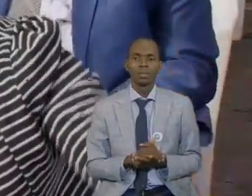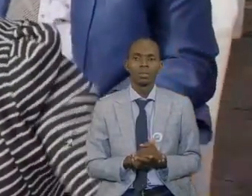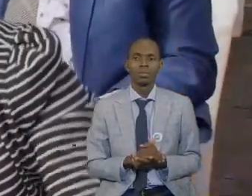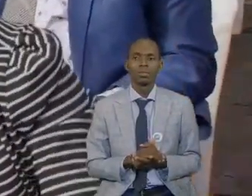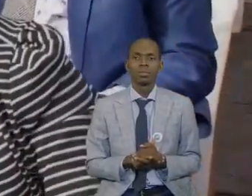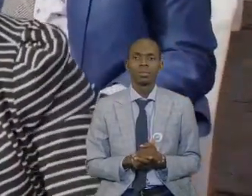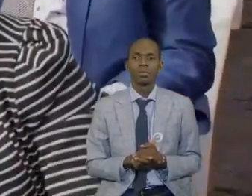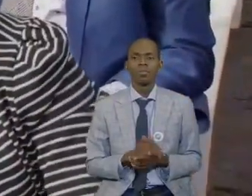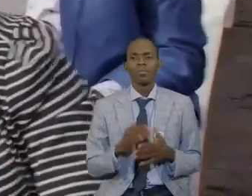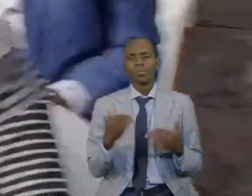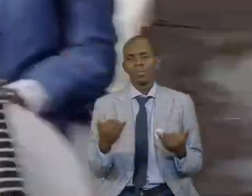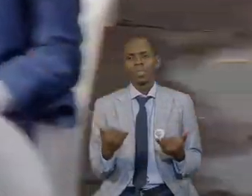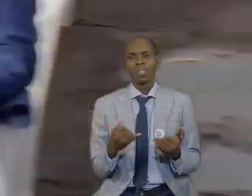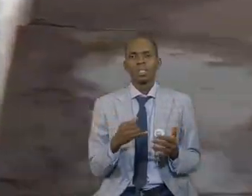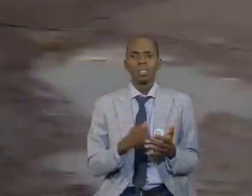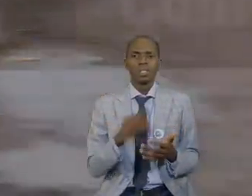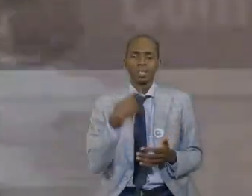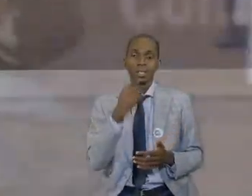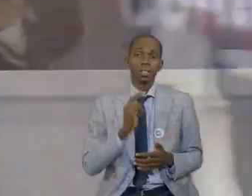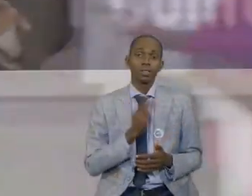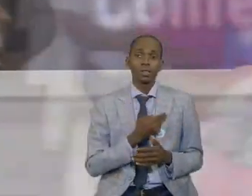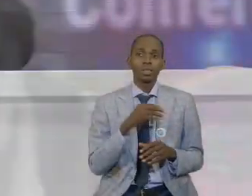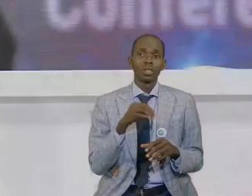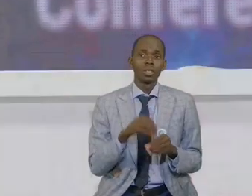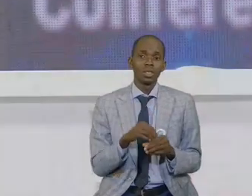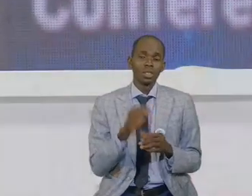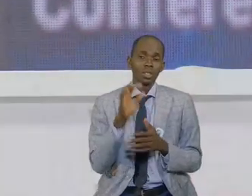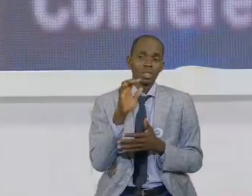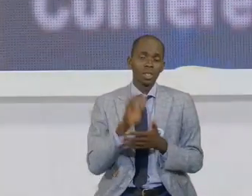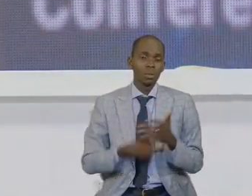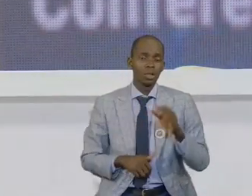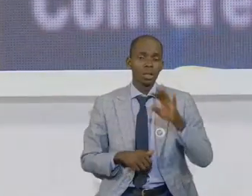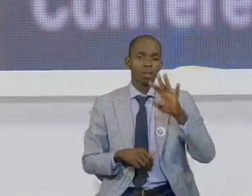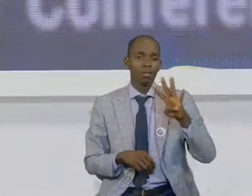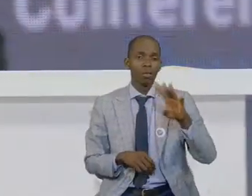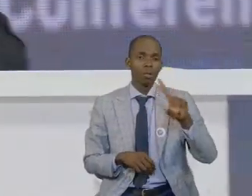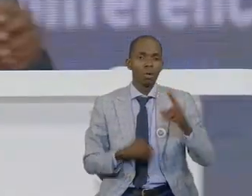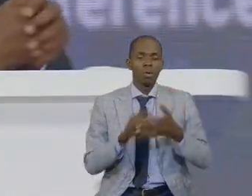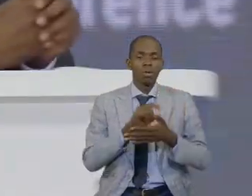Now, it tells us in chapter 41, verse 14.